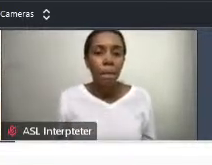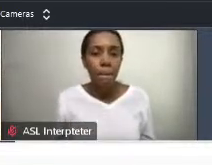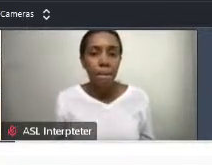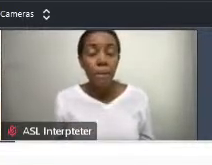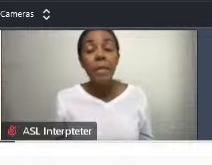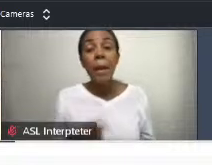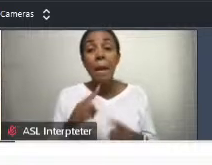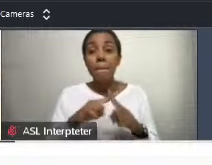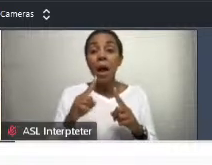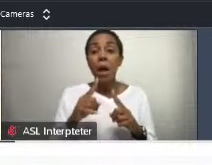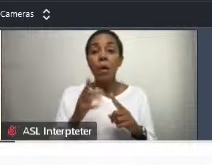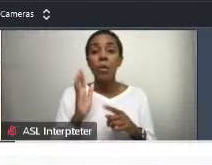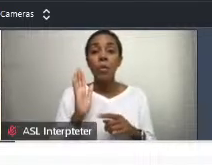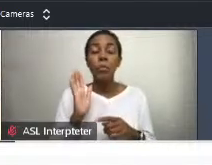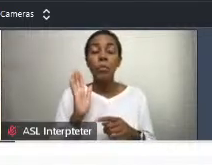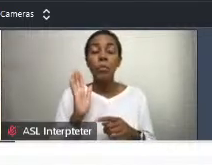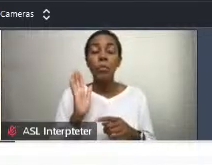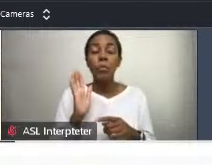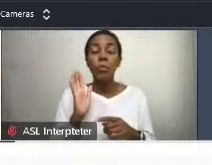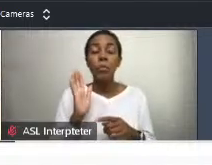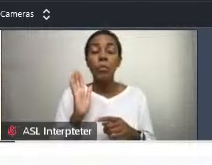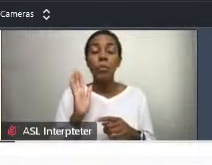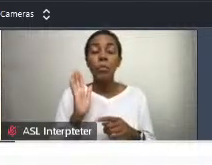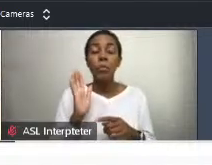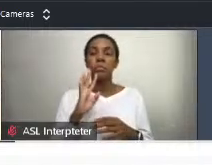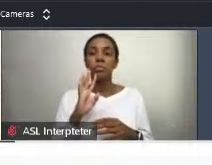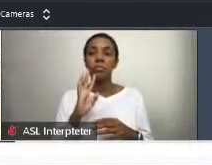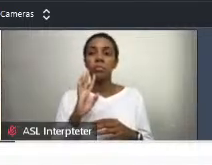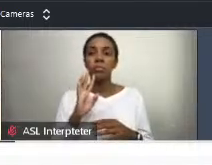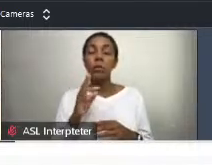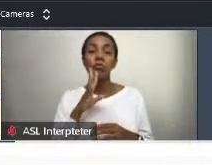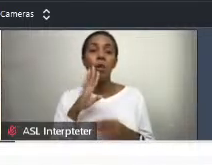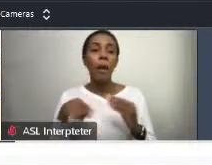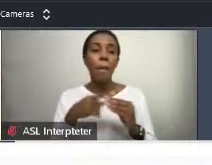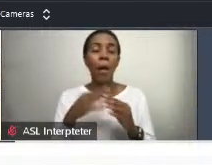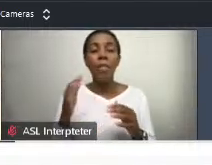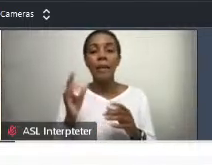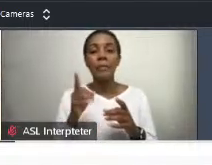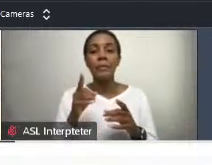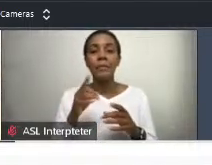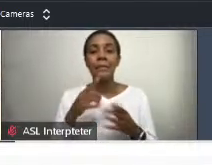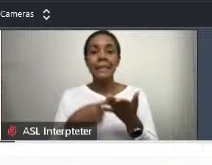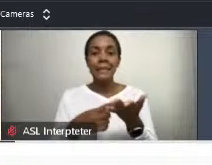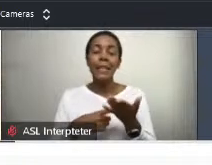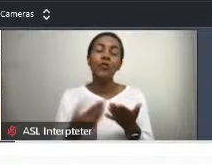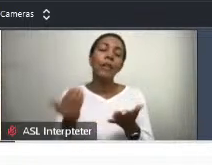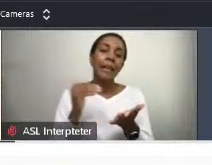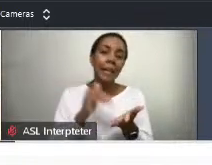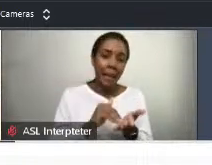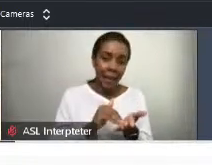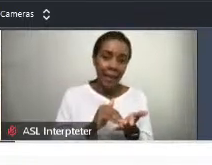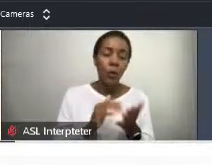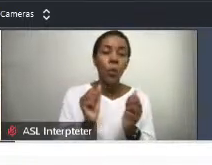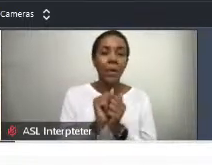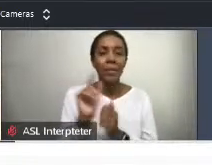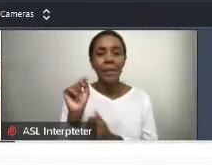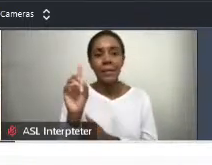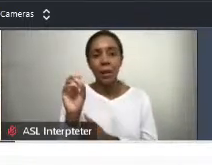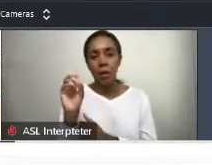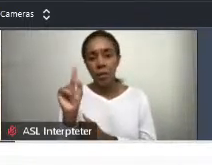But we are revisiting this whole discussion as part of, we have other phases that we're going to be reevaluating and talking to TDOT.